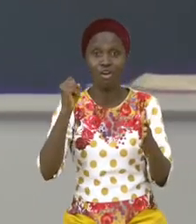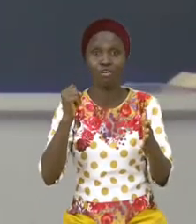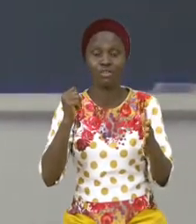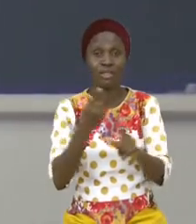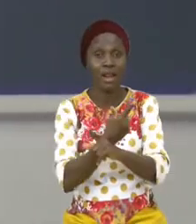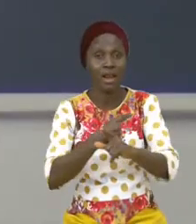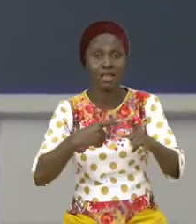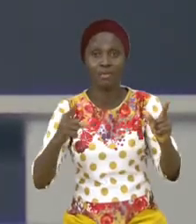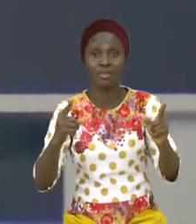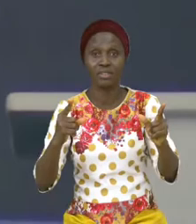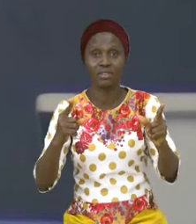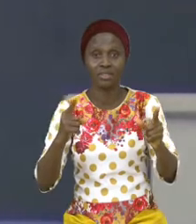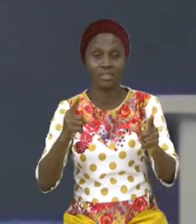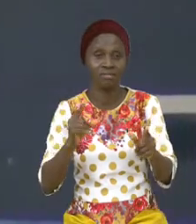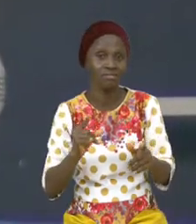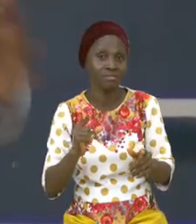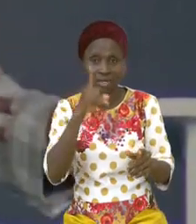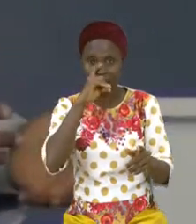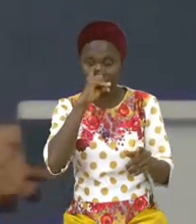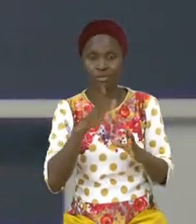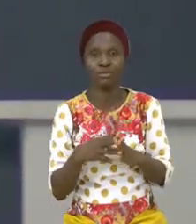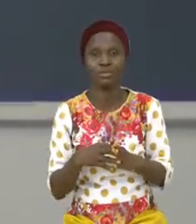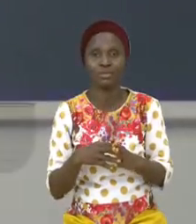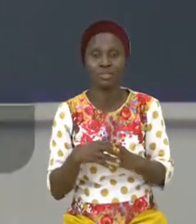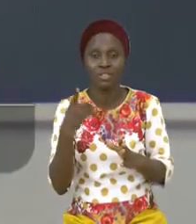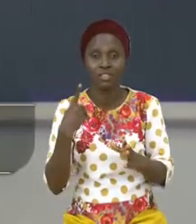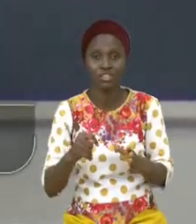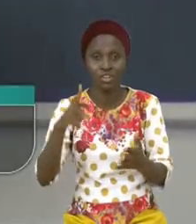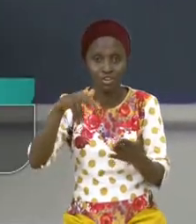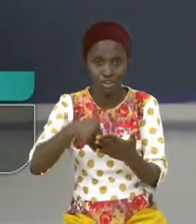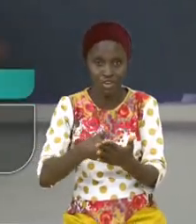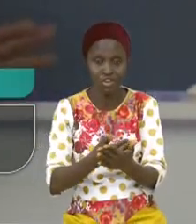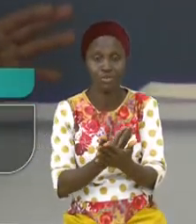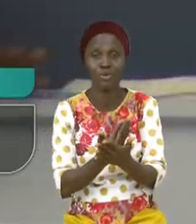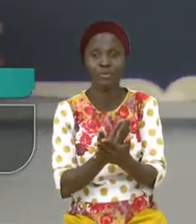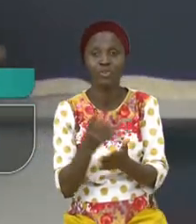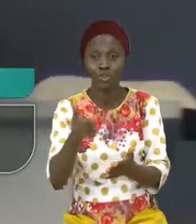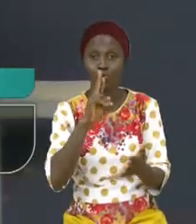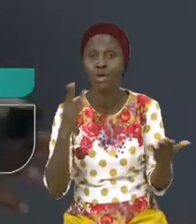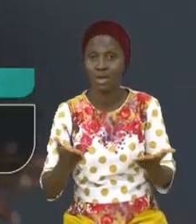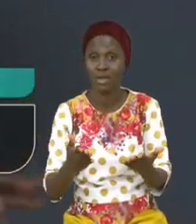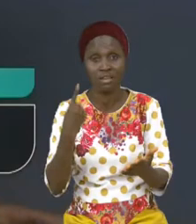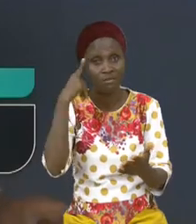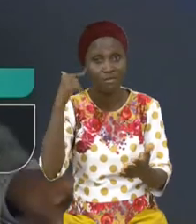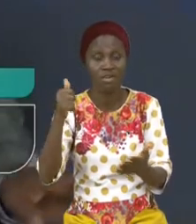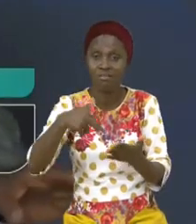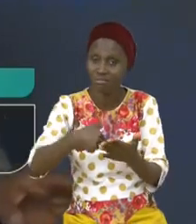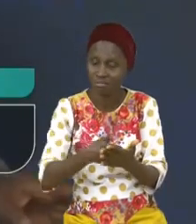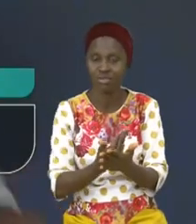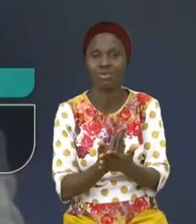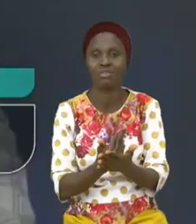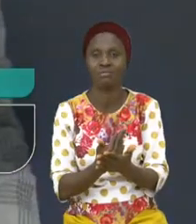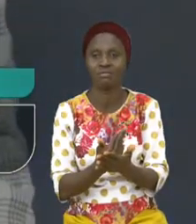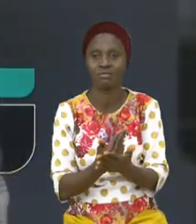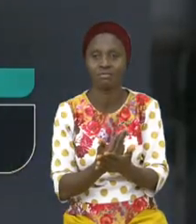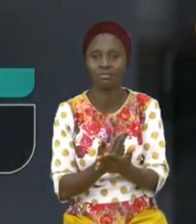british eagles the renewal you are here for a renewal i'm